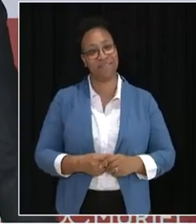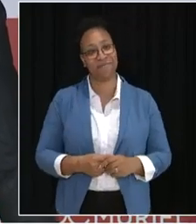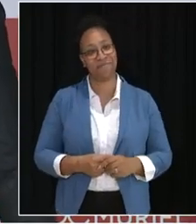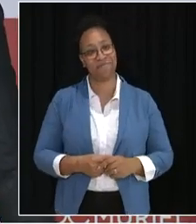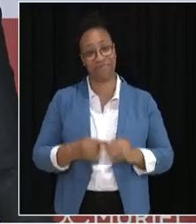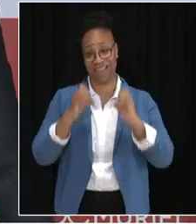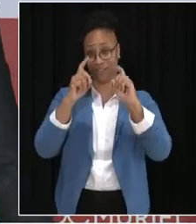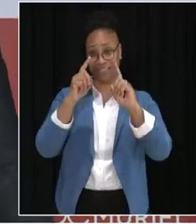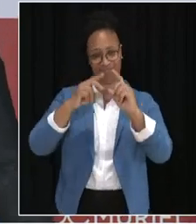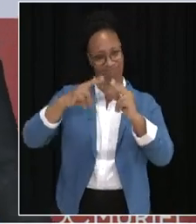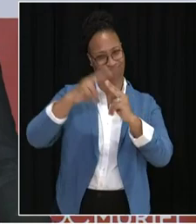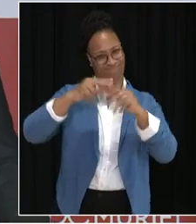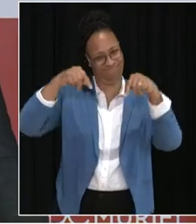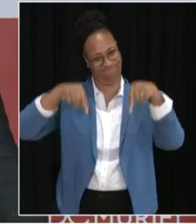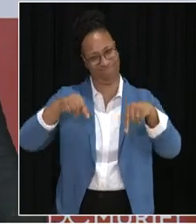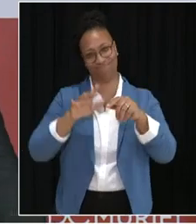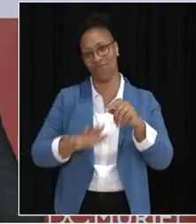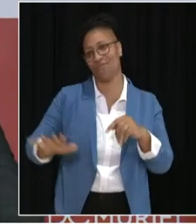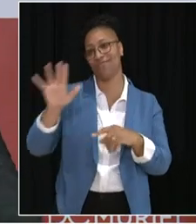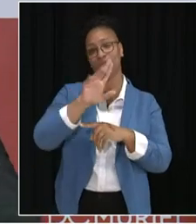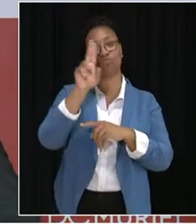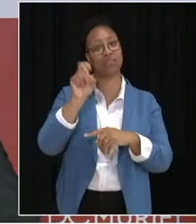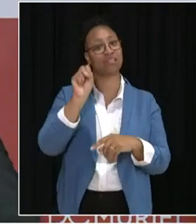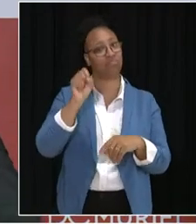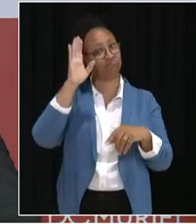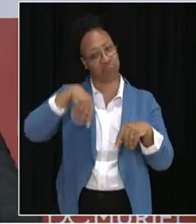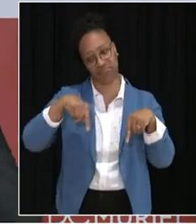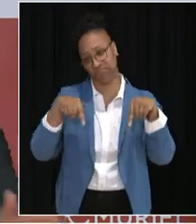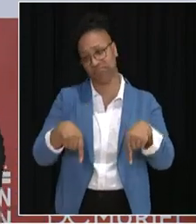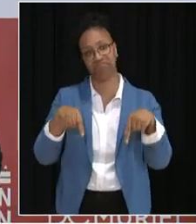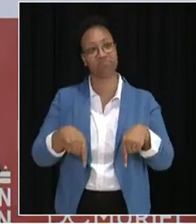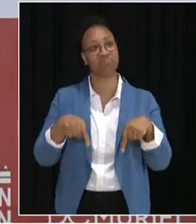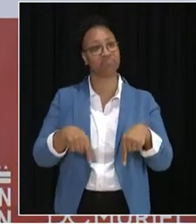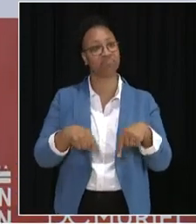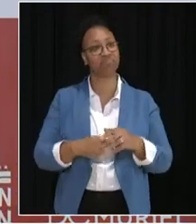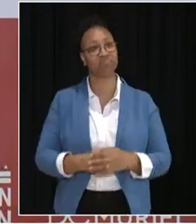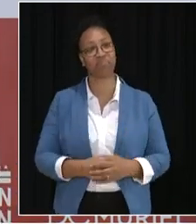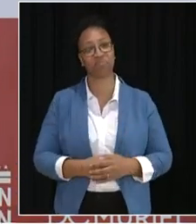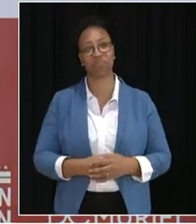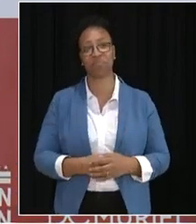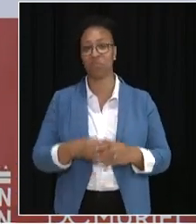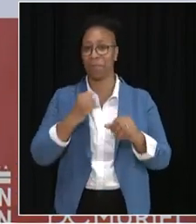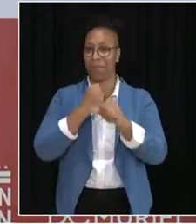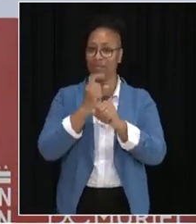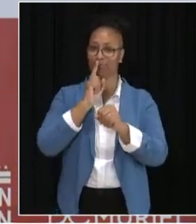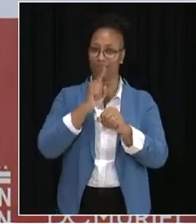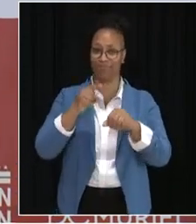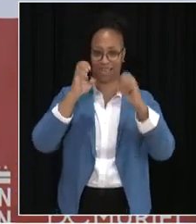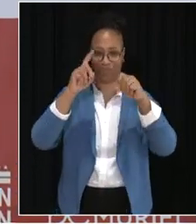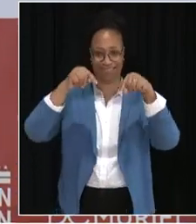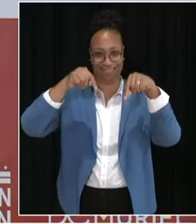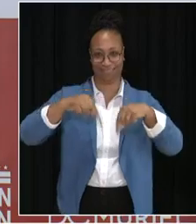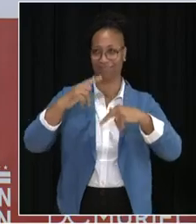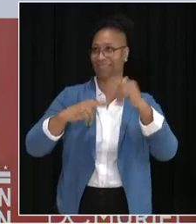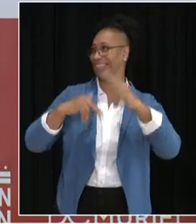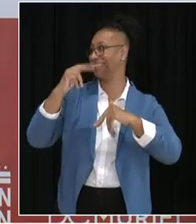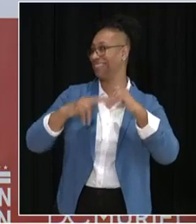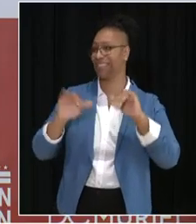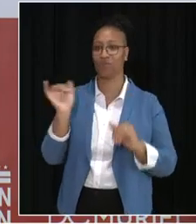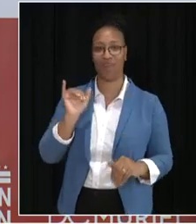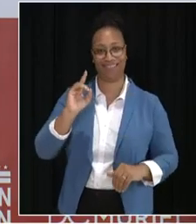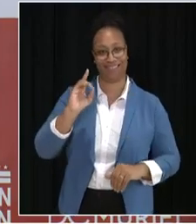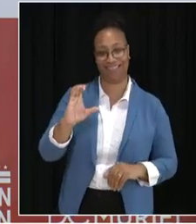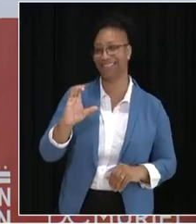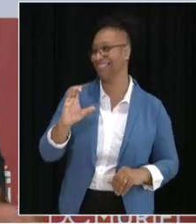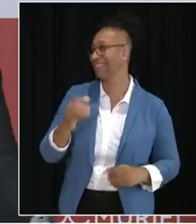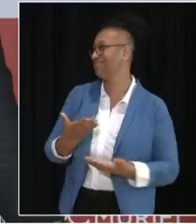our schools and ensure that we have best-in-class facilities. So please join me in a round of applause for our mayor.